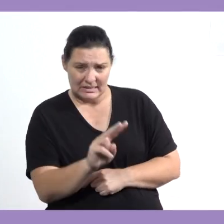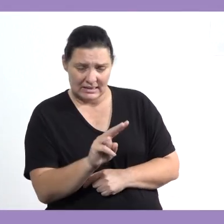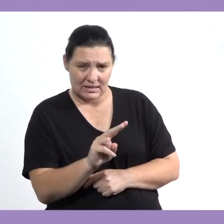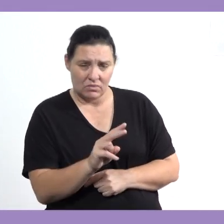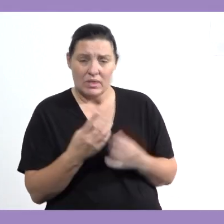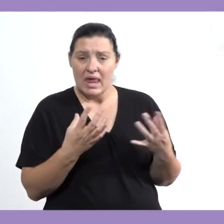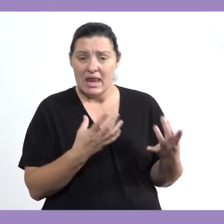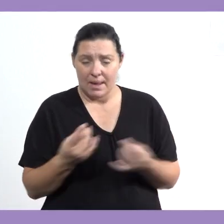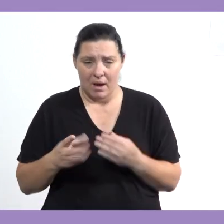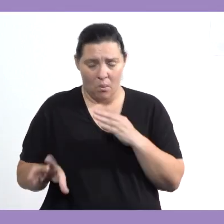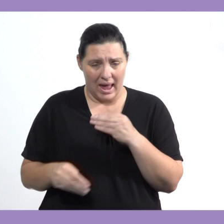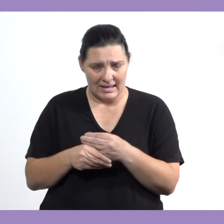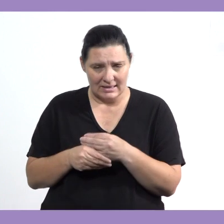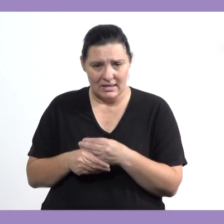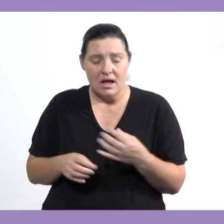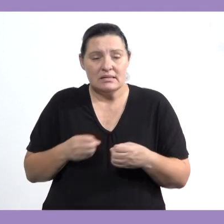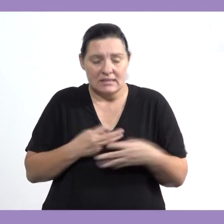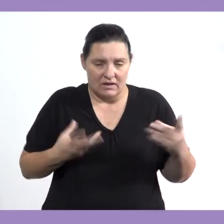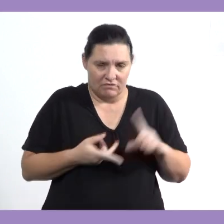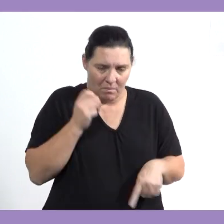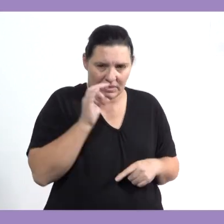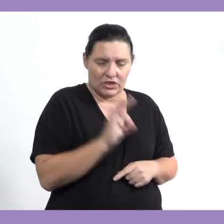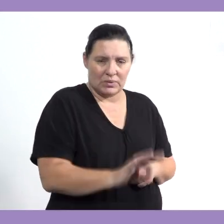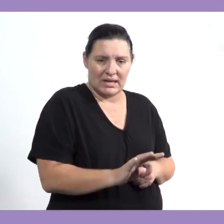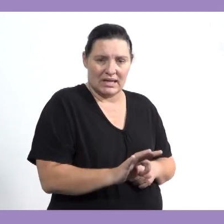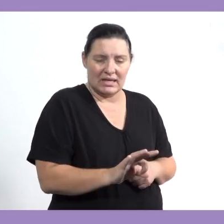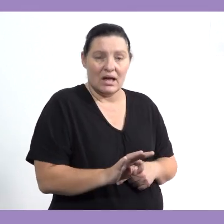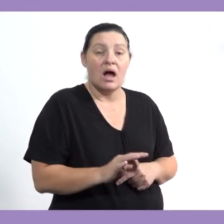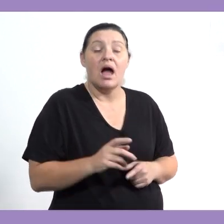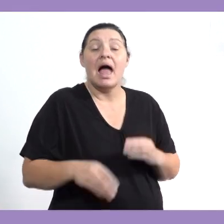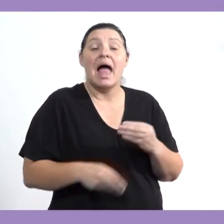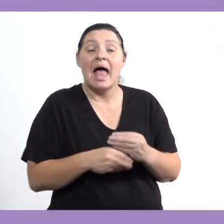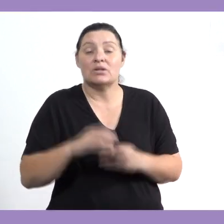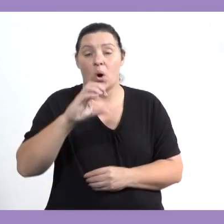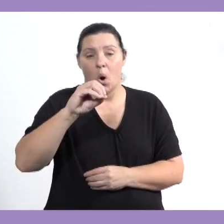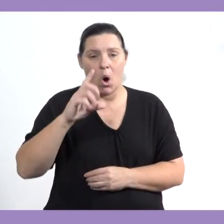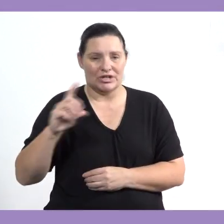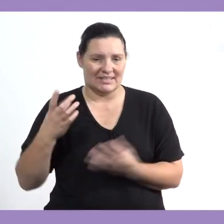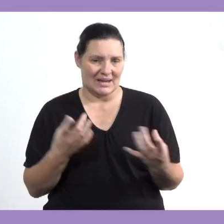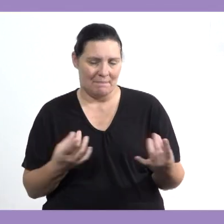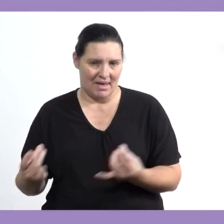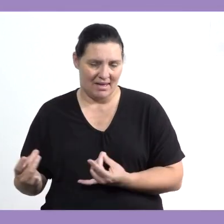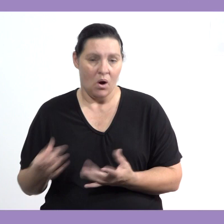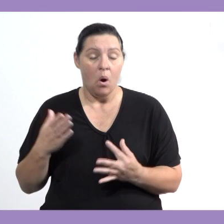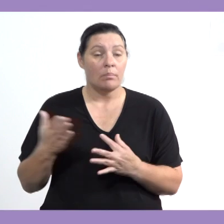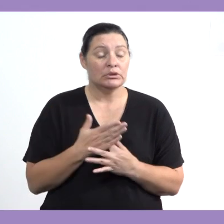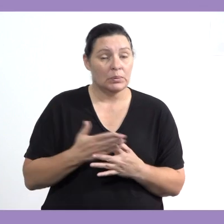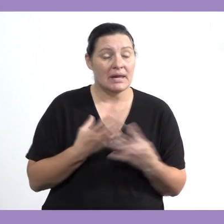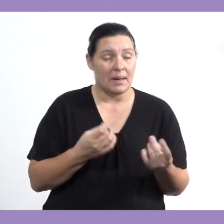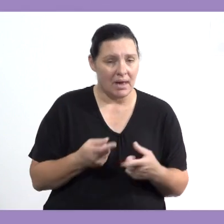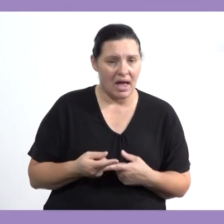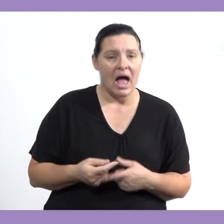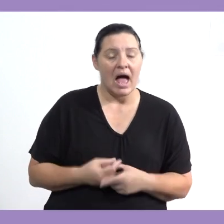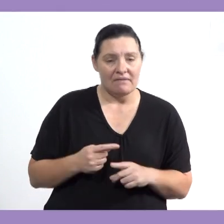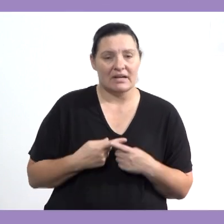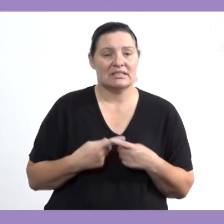you can see there, with the numbers that I'm adding, starting from 3, I was adding the odd numbers, or between the numbers that